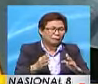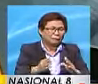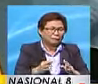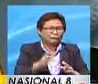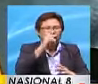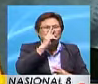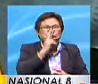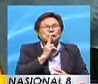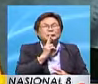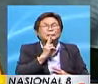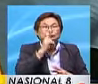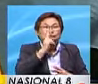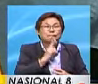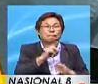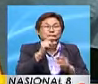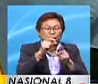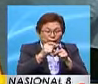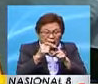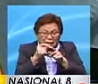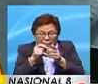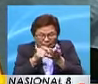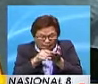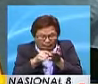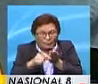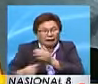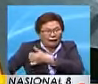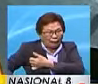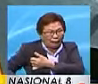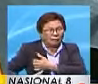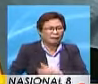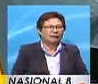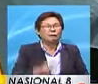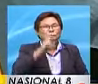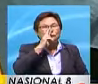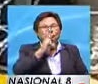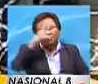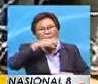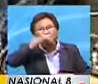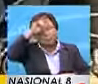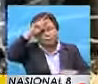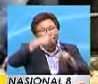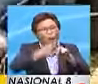Army, also known to receive direct funding from the US.